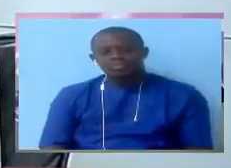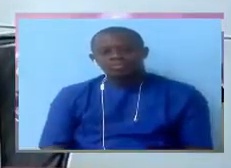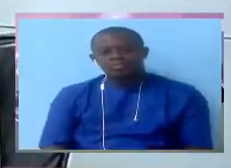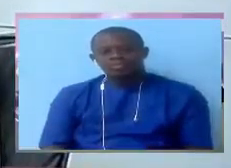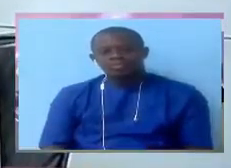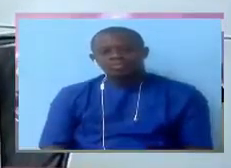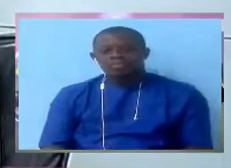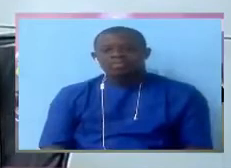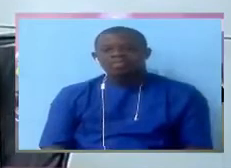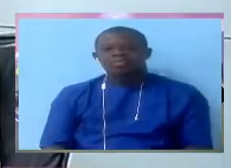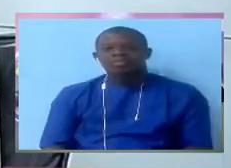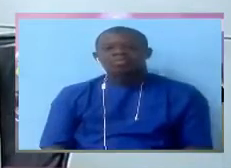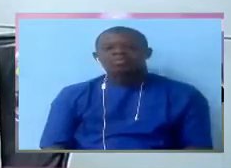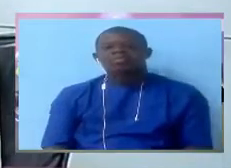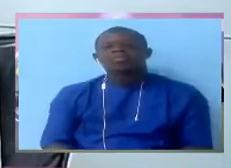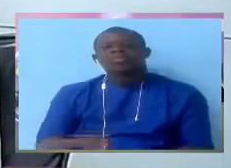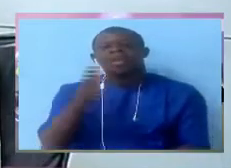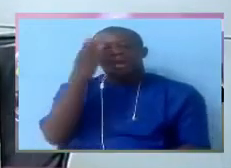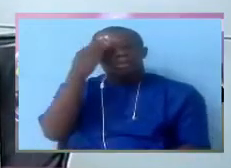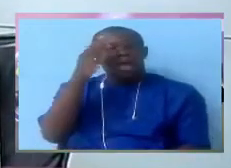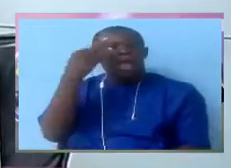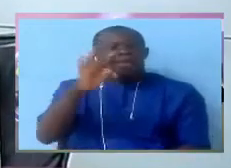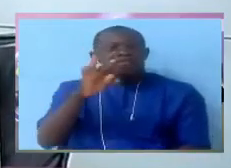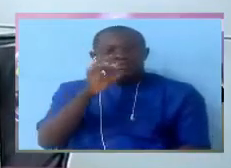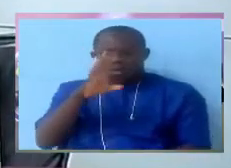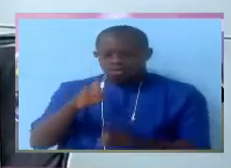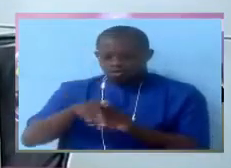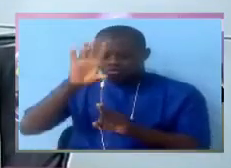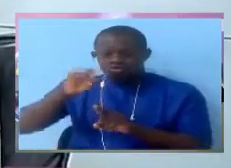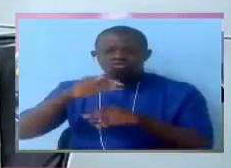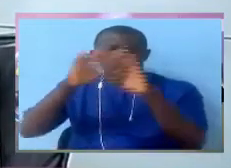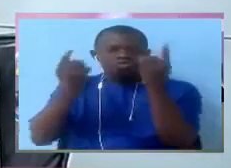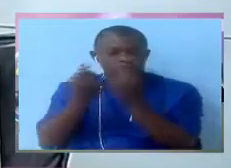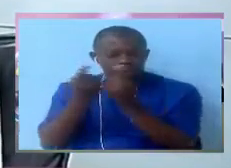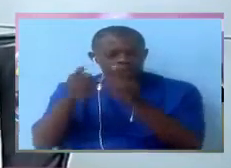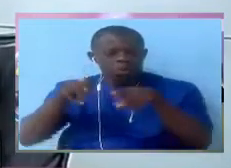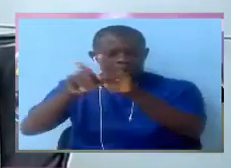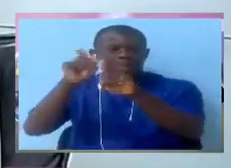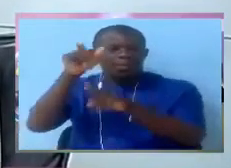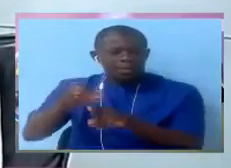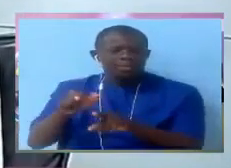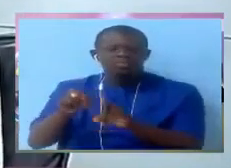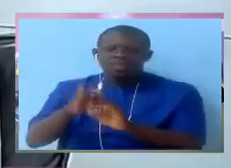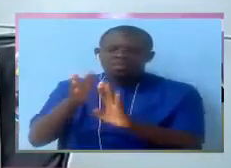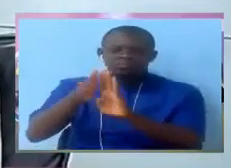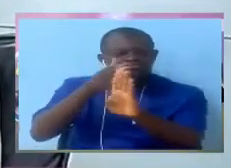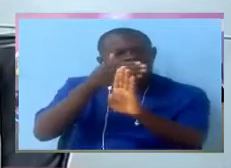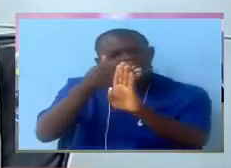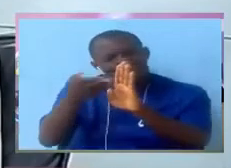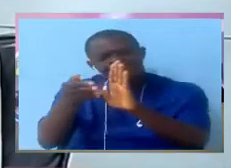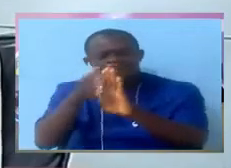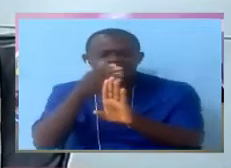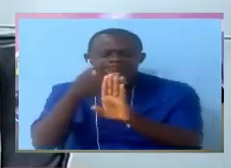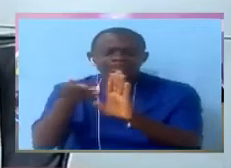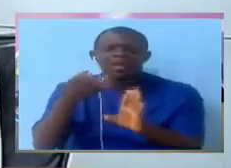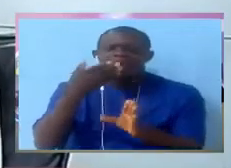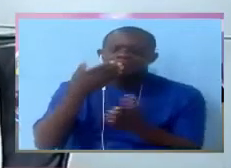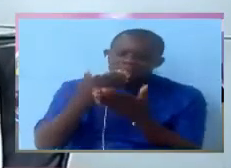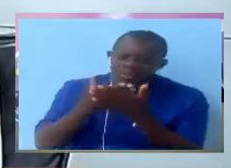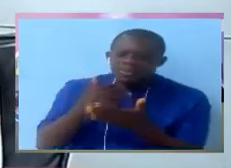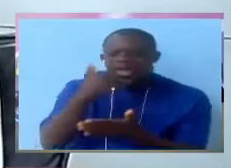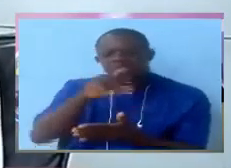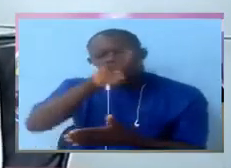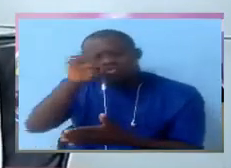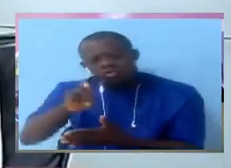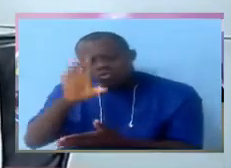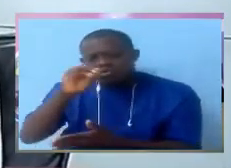expérience la won jëm la neexal jëm la expérience ni yow ya def li xam nga when you come to gisee ni yaangi bañ if it is taking care of